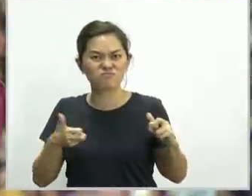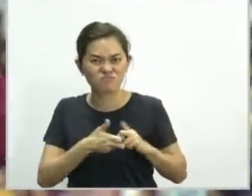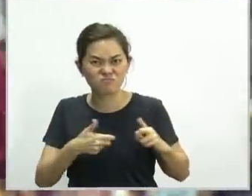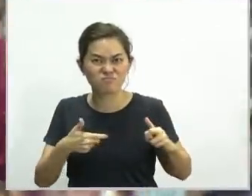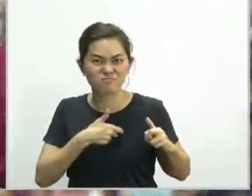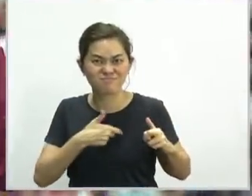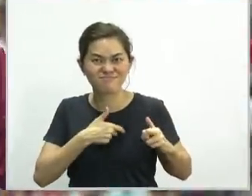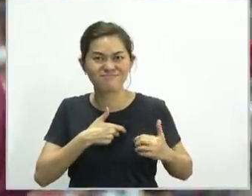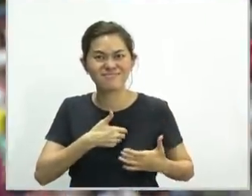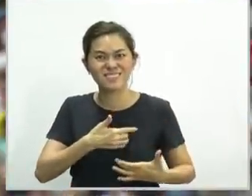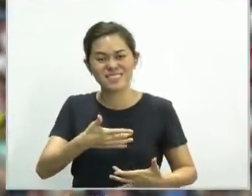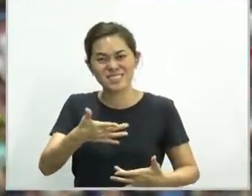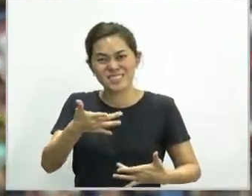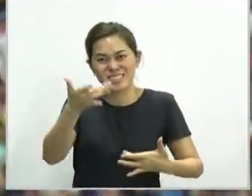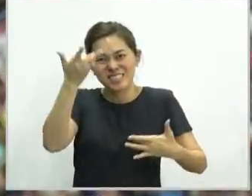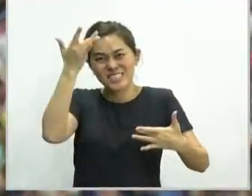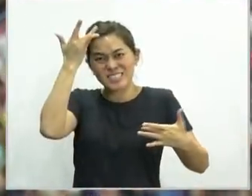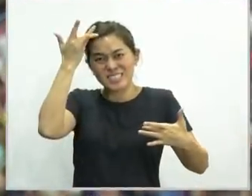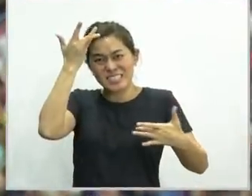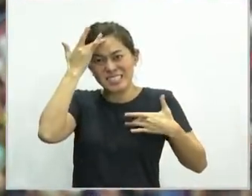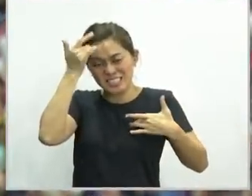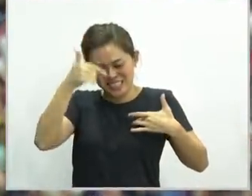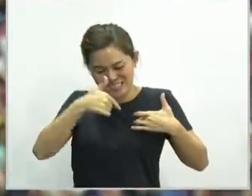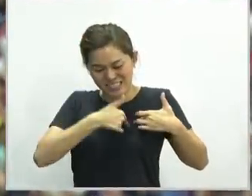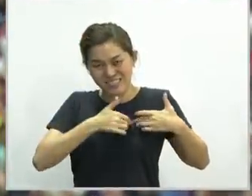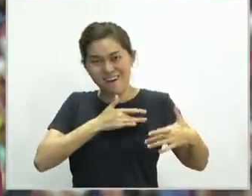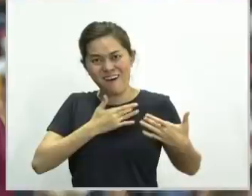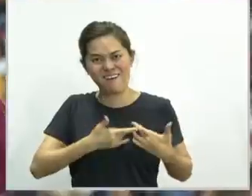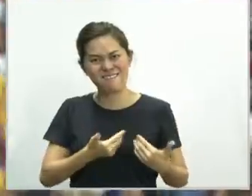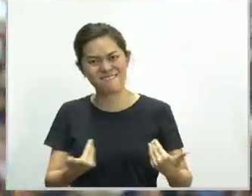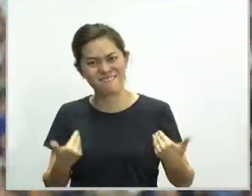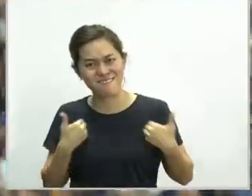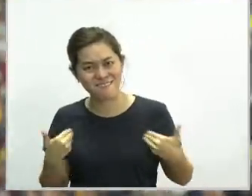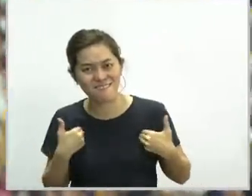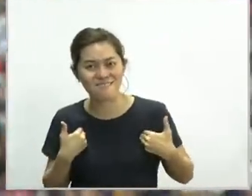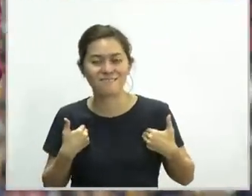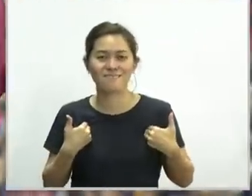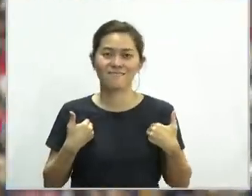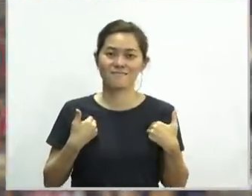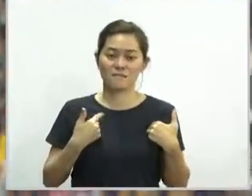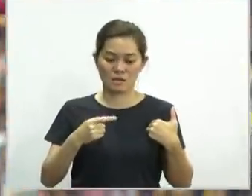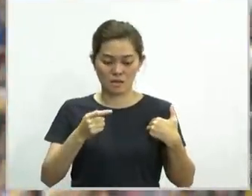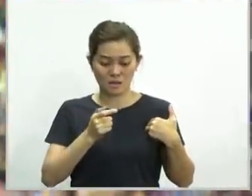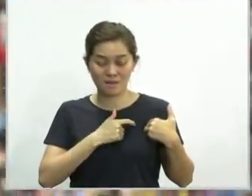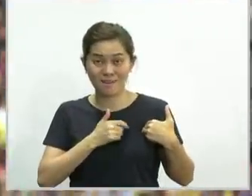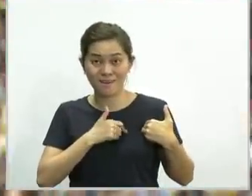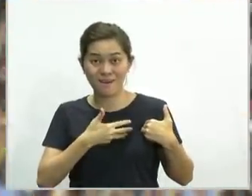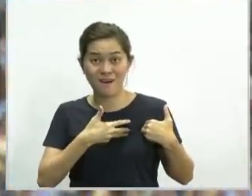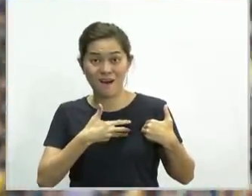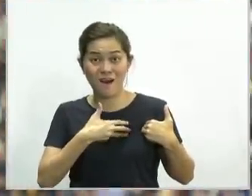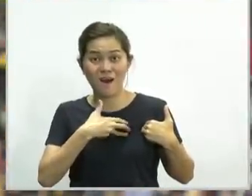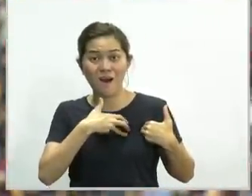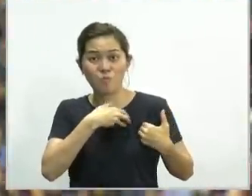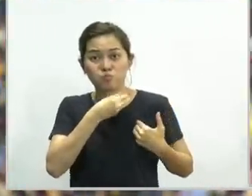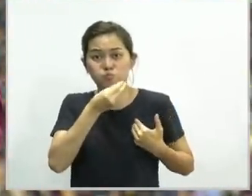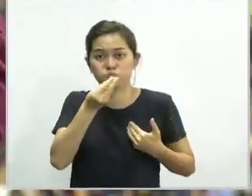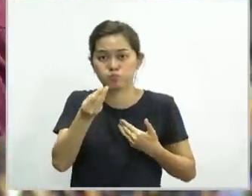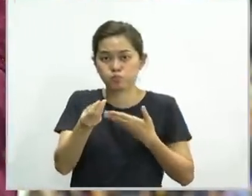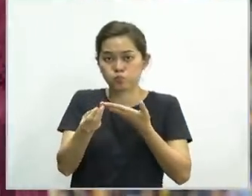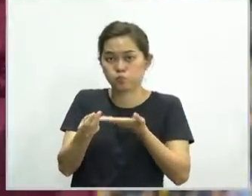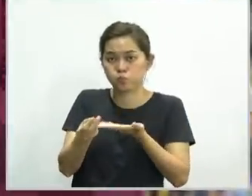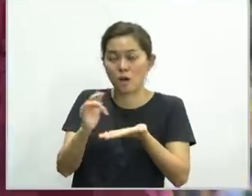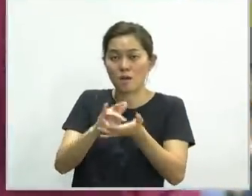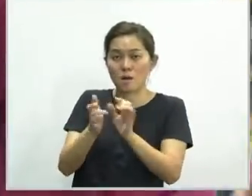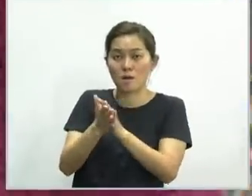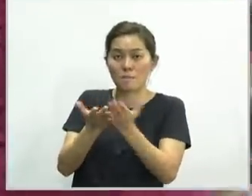a diseased heart. And it is out of the heart. The Bible says it